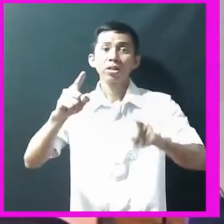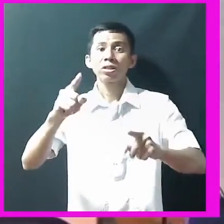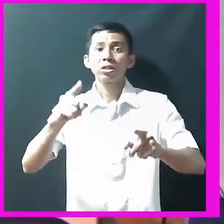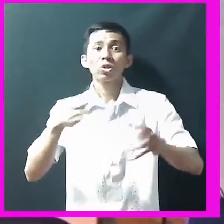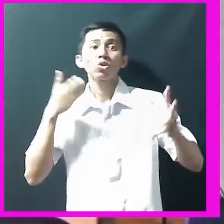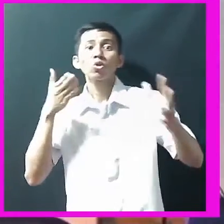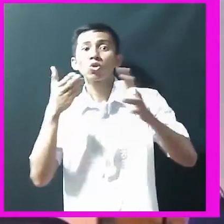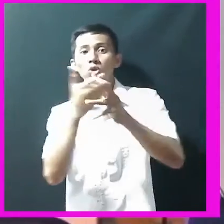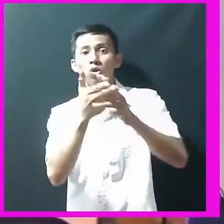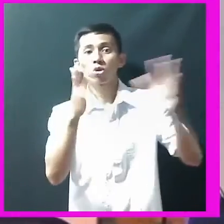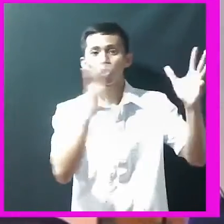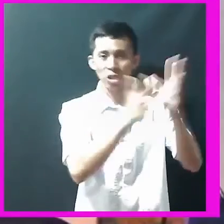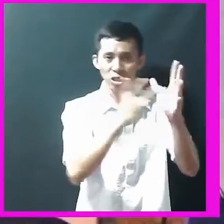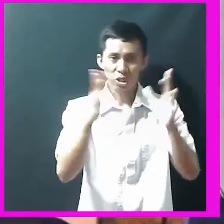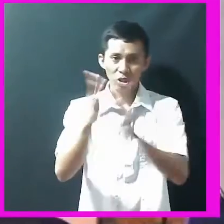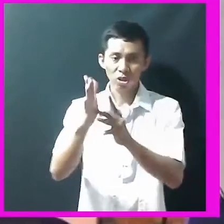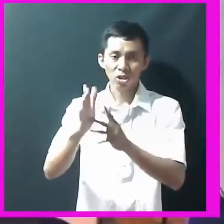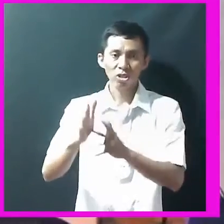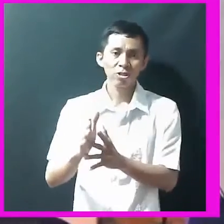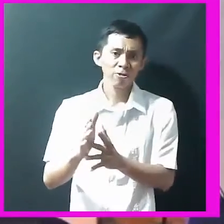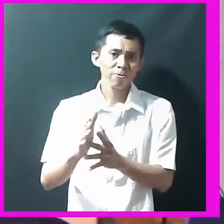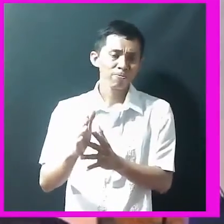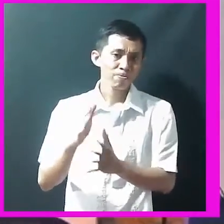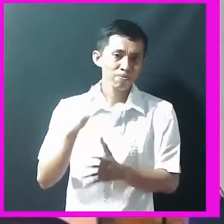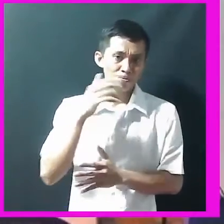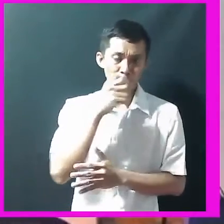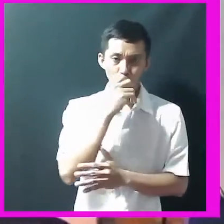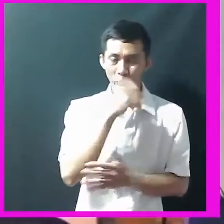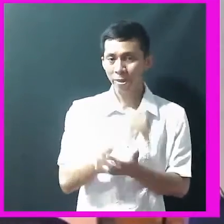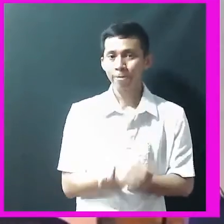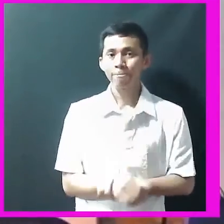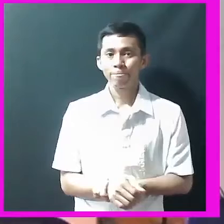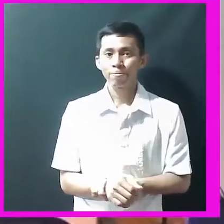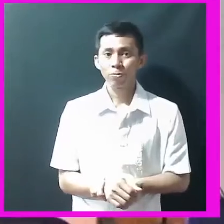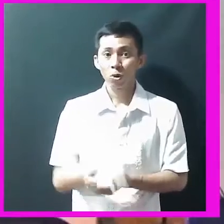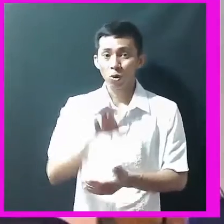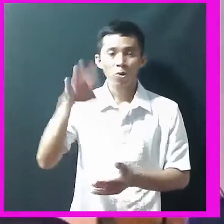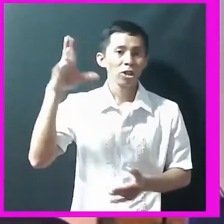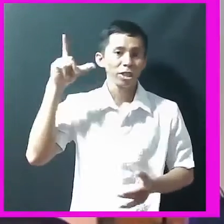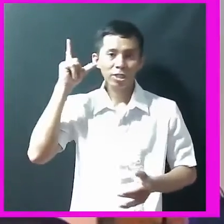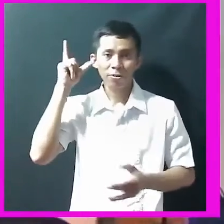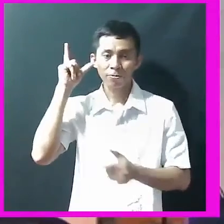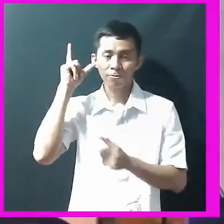witness to himself. Hear that, O Pilate. Paminawan ha.